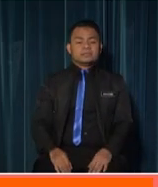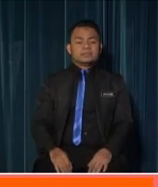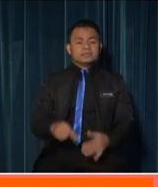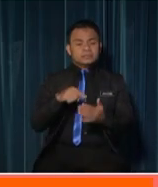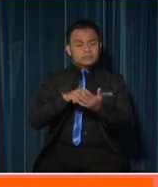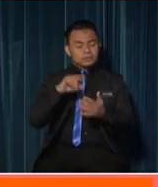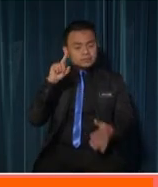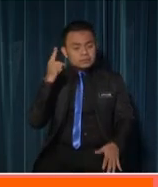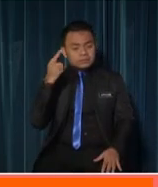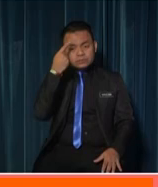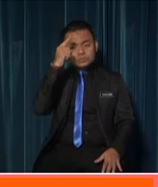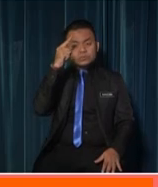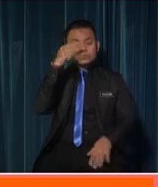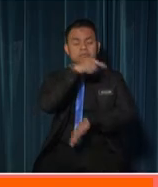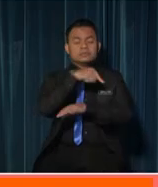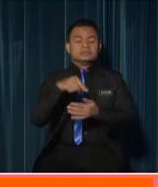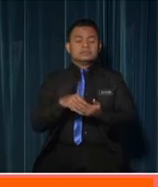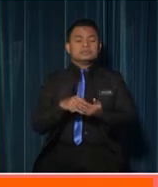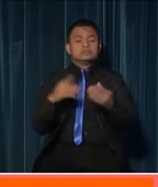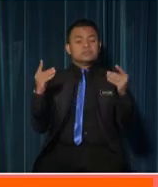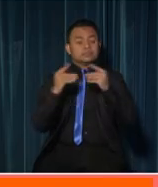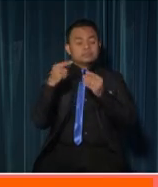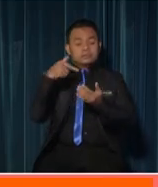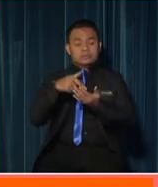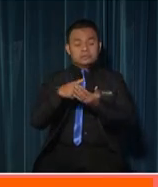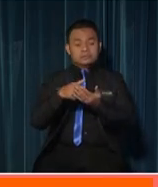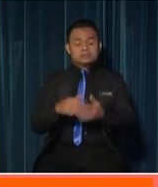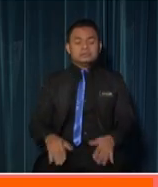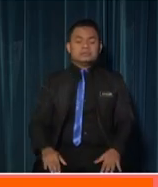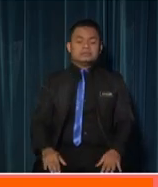for today. See you again